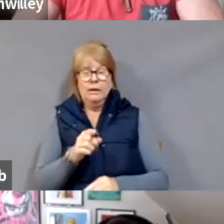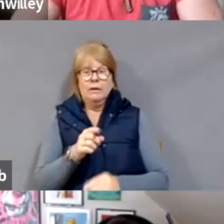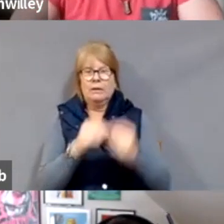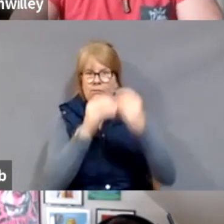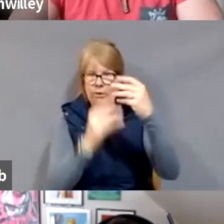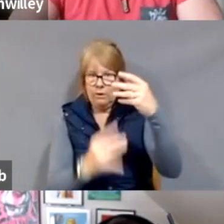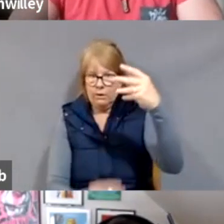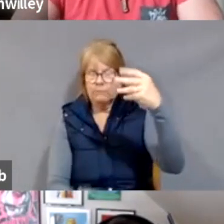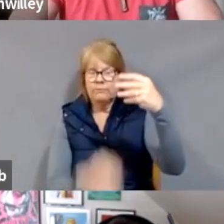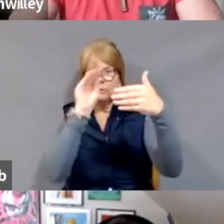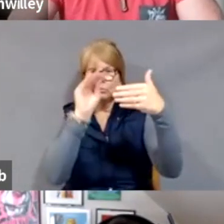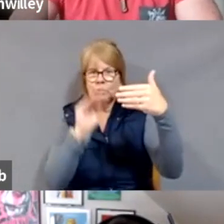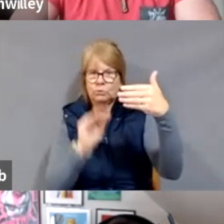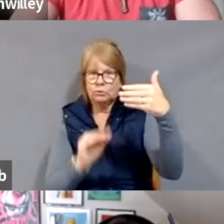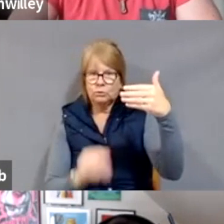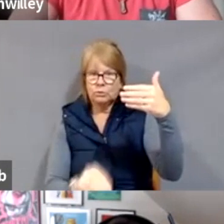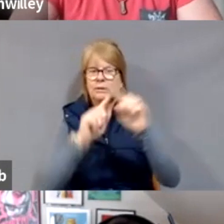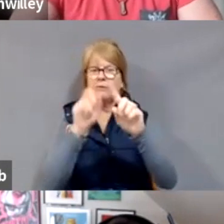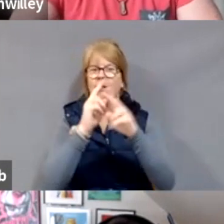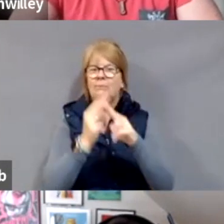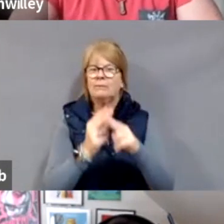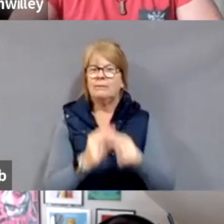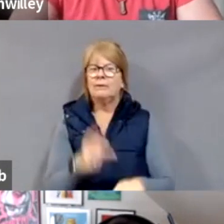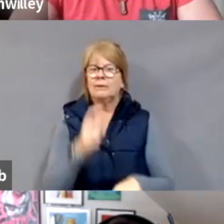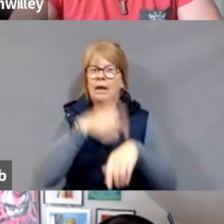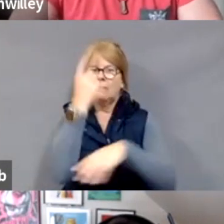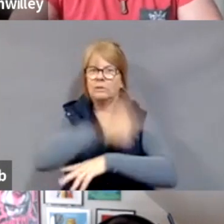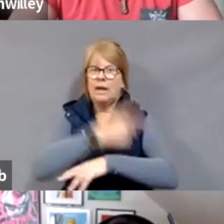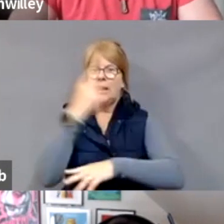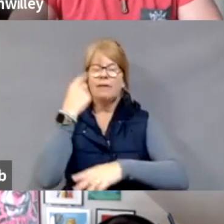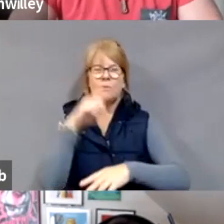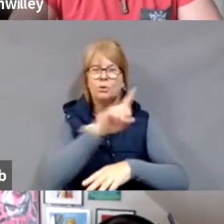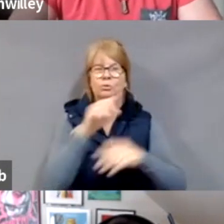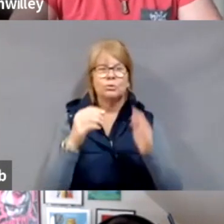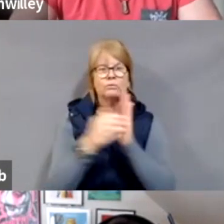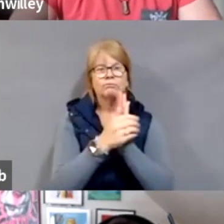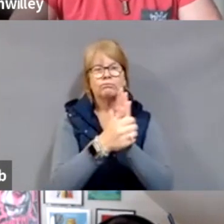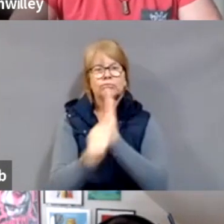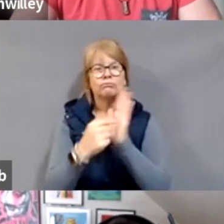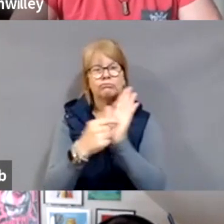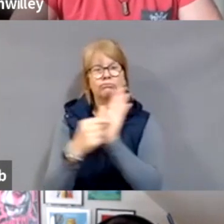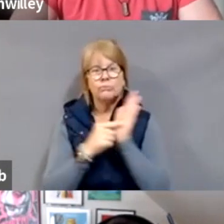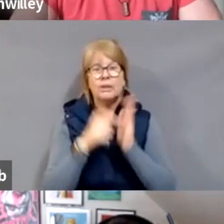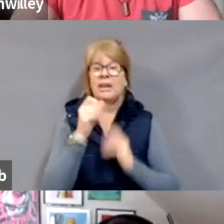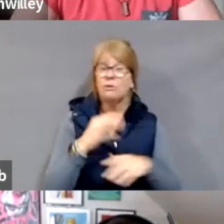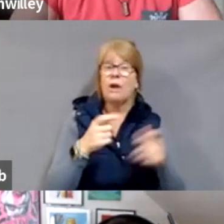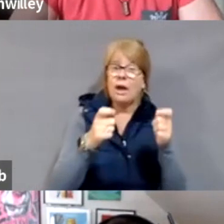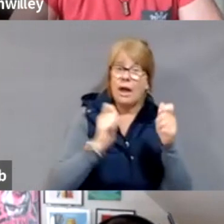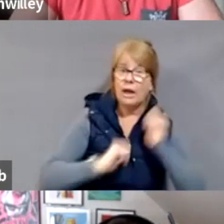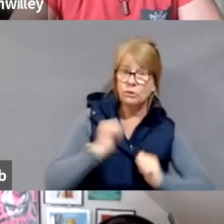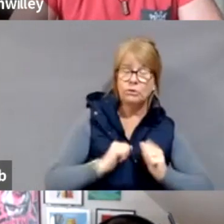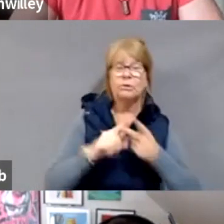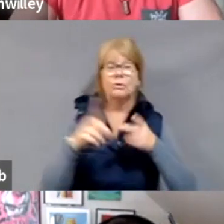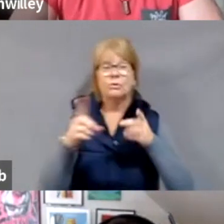auditions. So I would heartily recommend if you are an actor or a director or stage manager